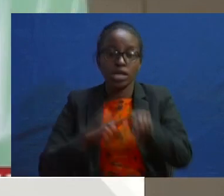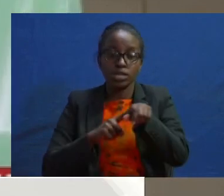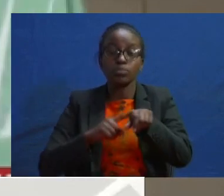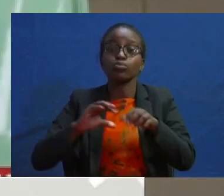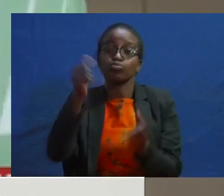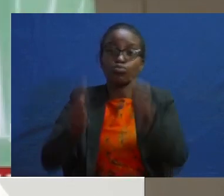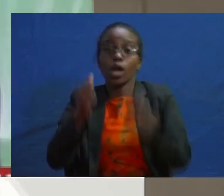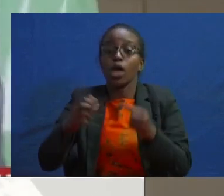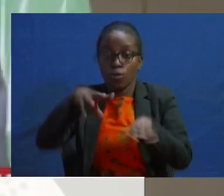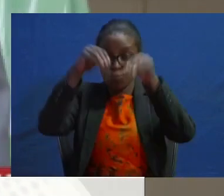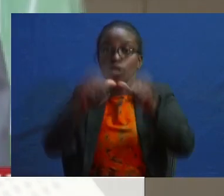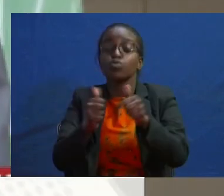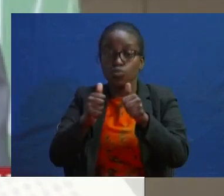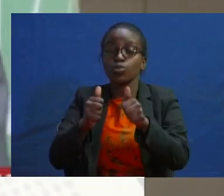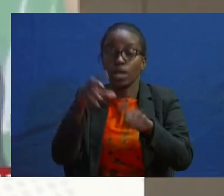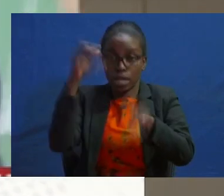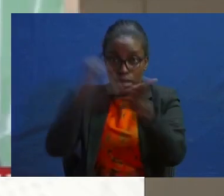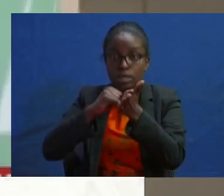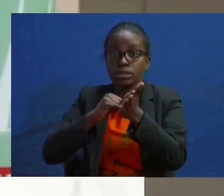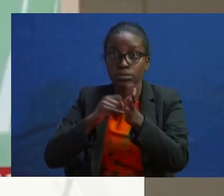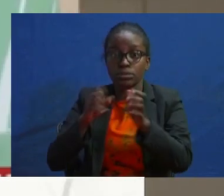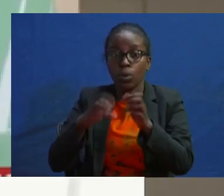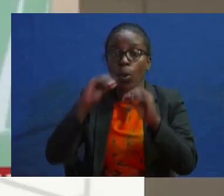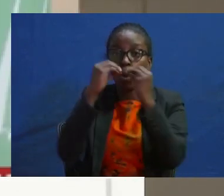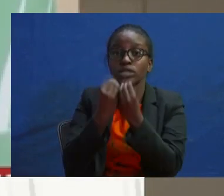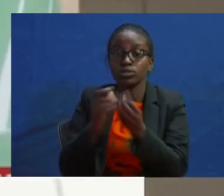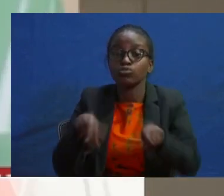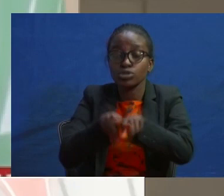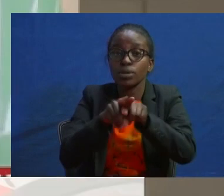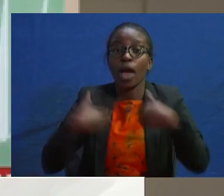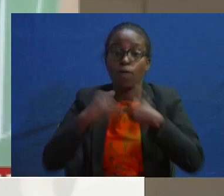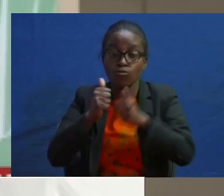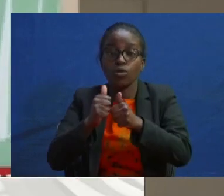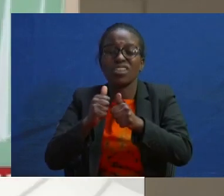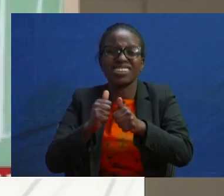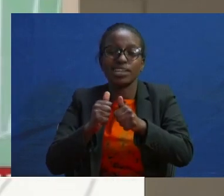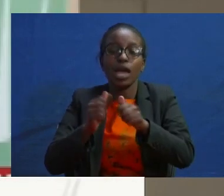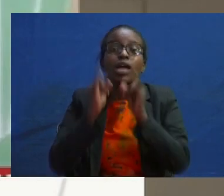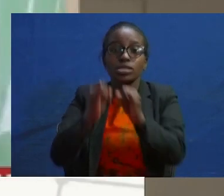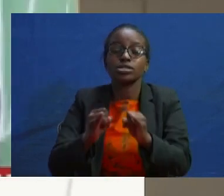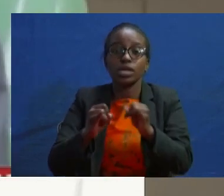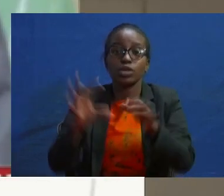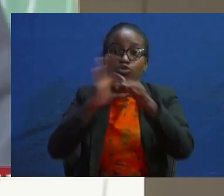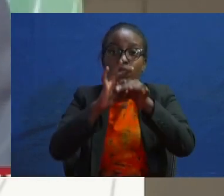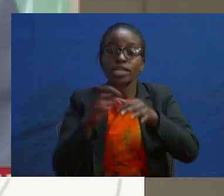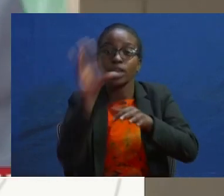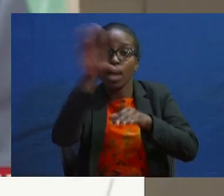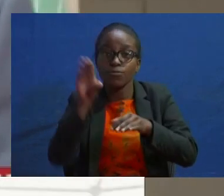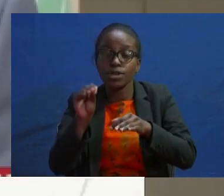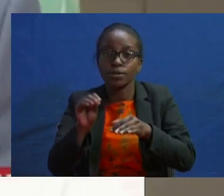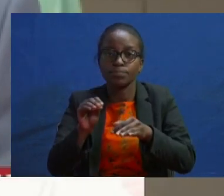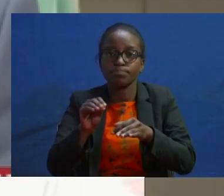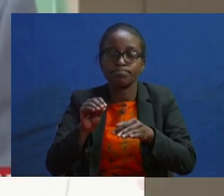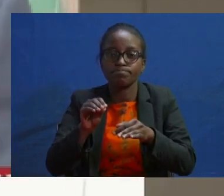the founding fathers of our nation. And the intention was to try to unite Africa.